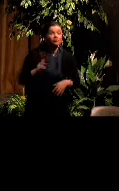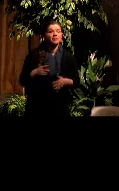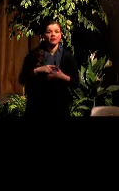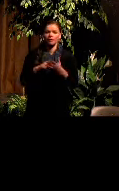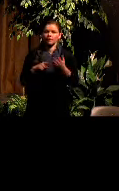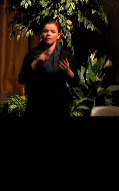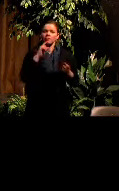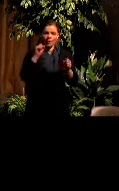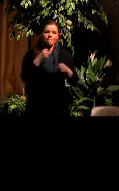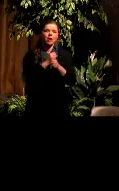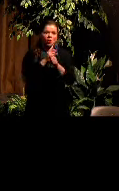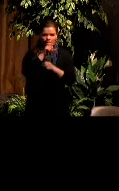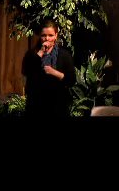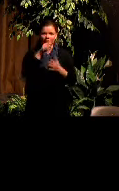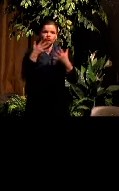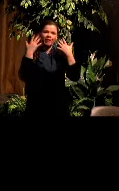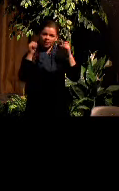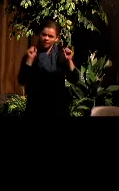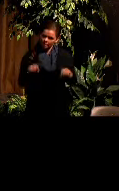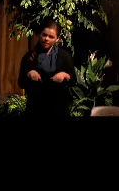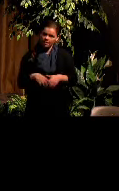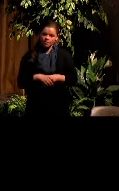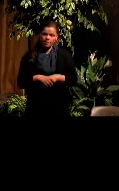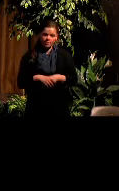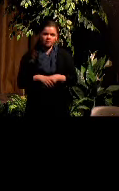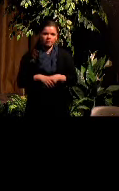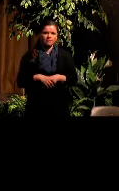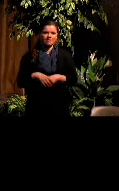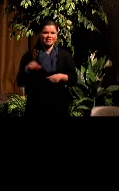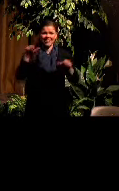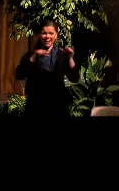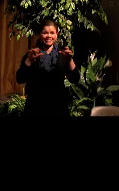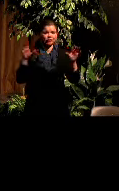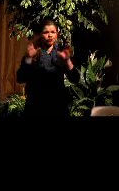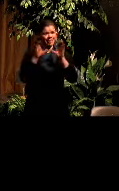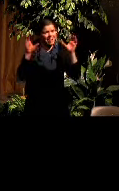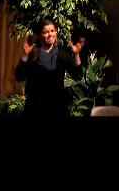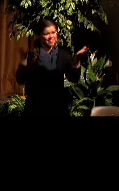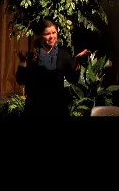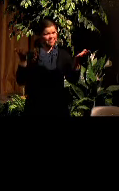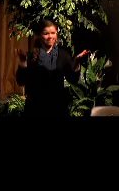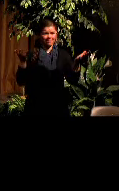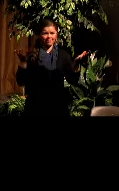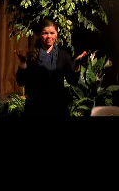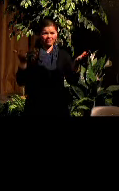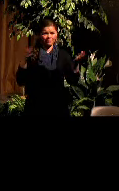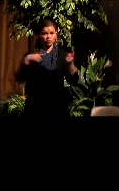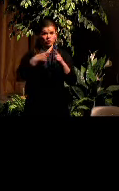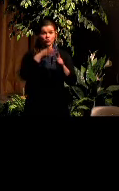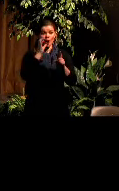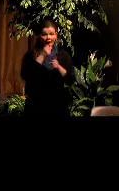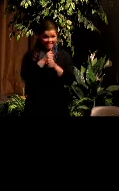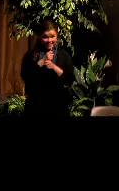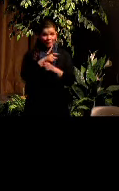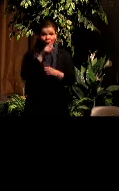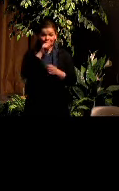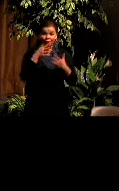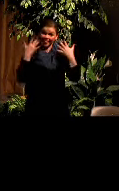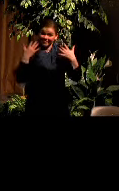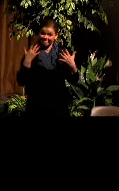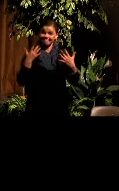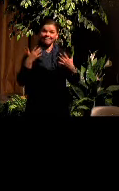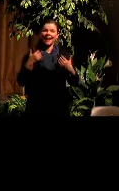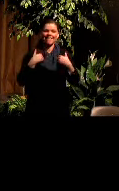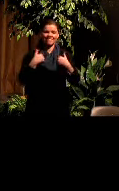is science-based. It's science-certified. You can be sure when you drink a nice hot cup of bird-friendly coffee, it's got 40%